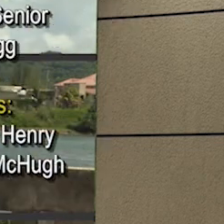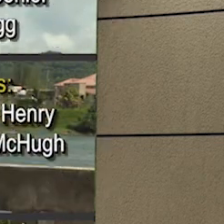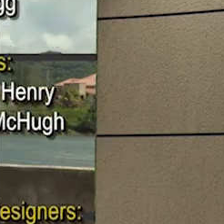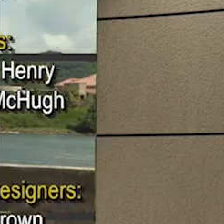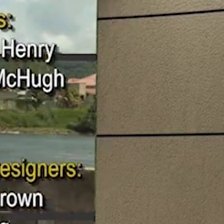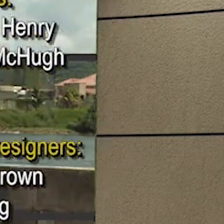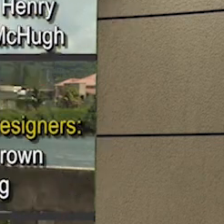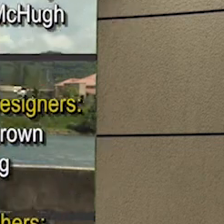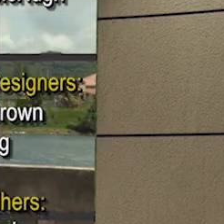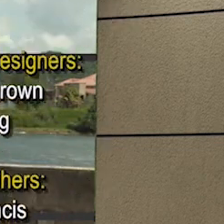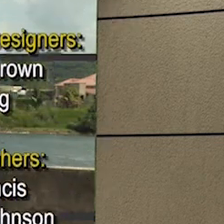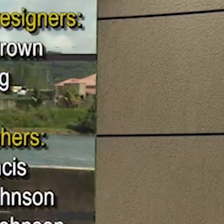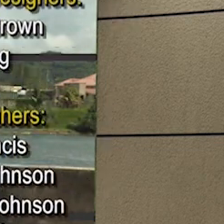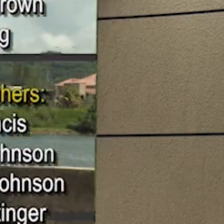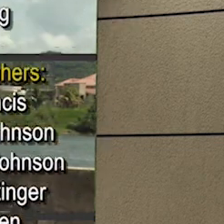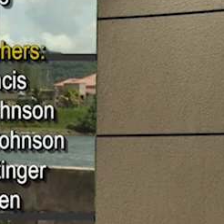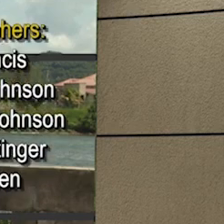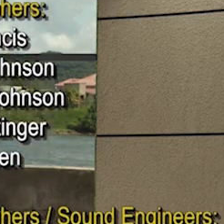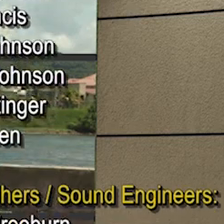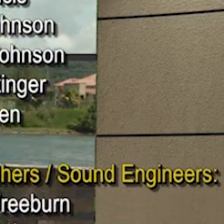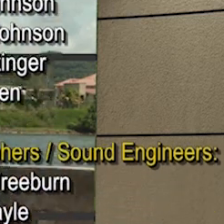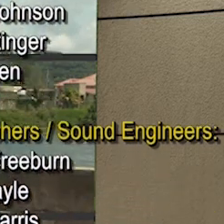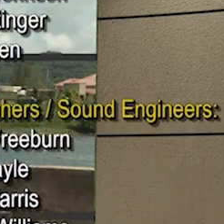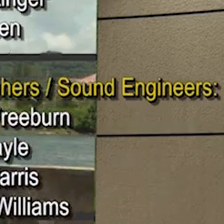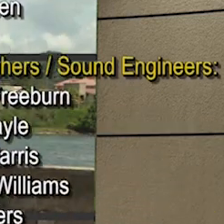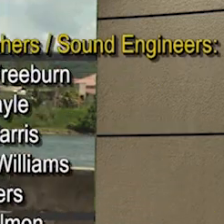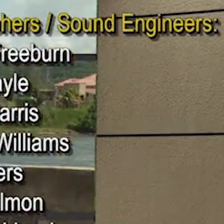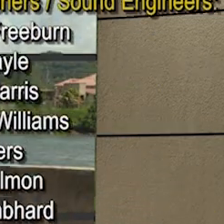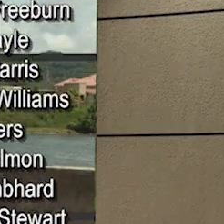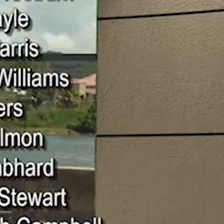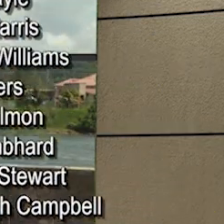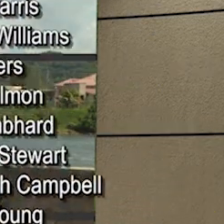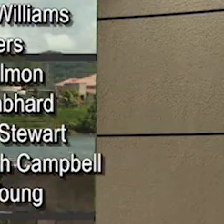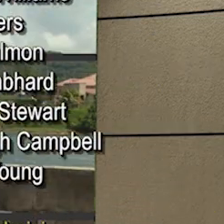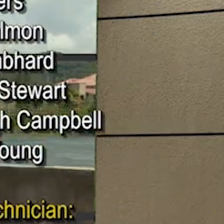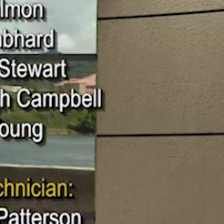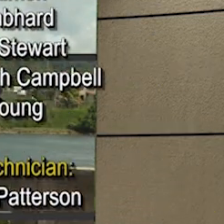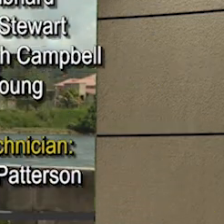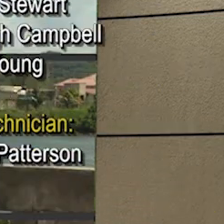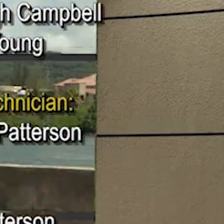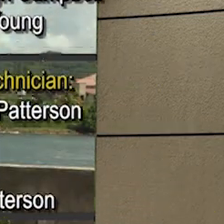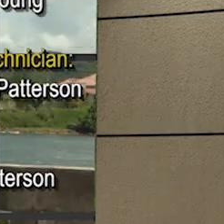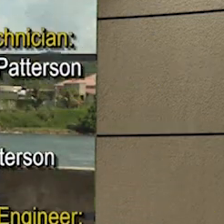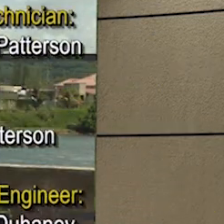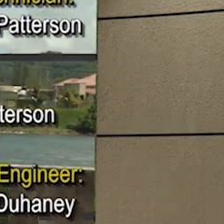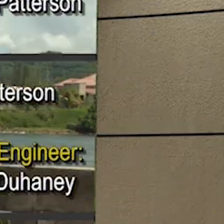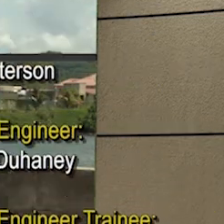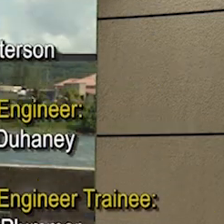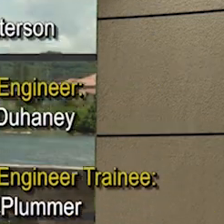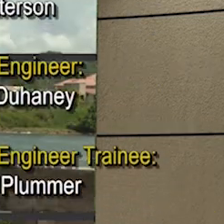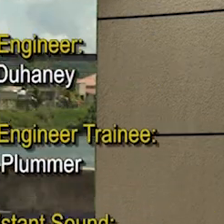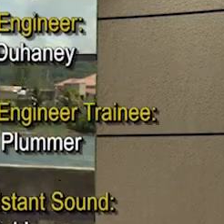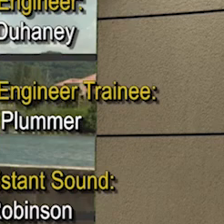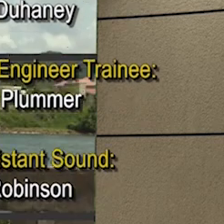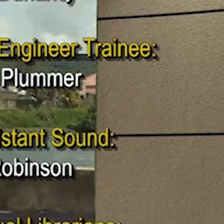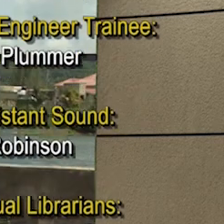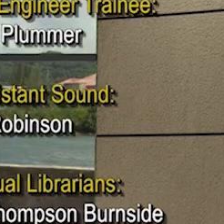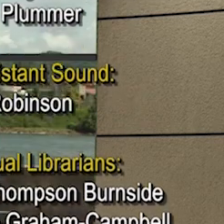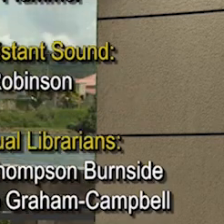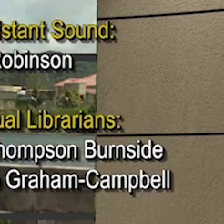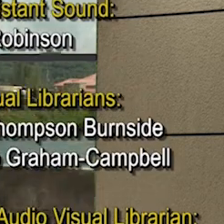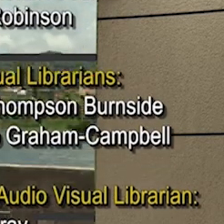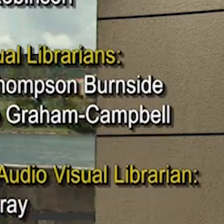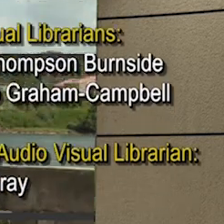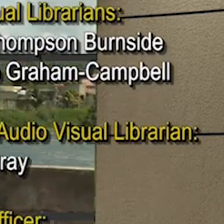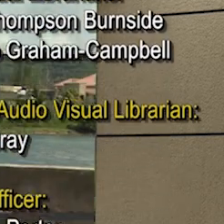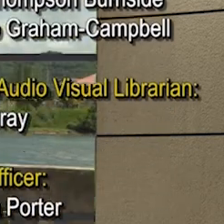be seen on our YouTube channel, and while you're at the convenience of the internet, visit the JIS website and follow us on our Facebook, Instagram, or